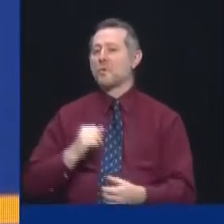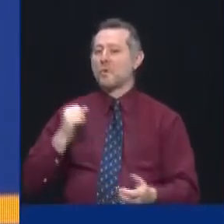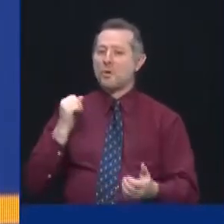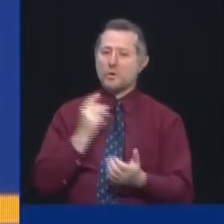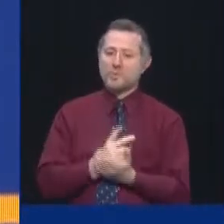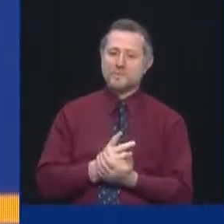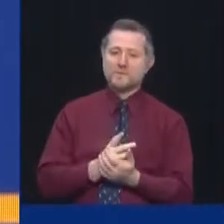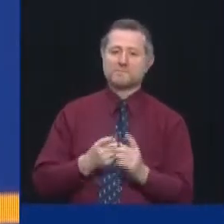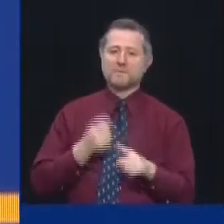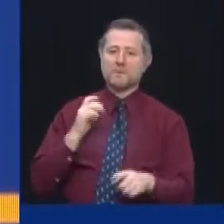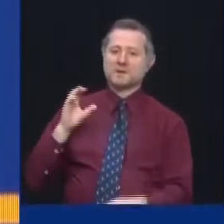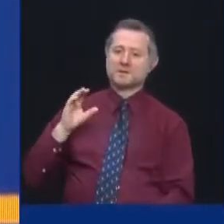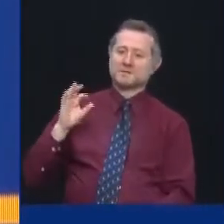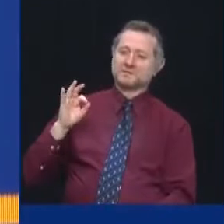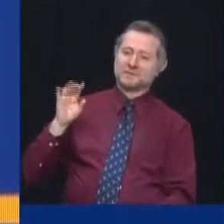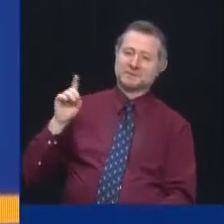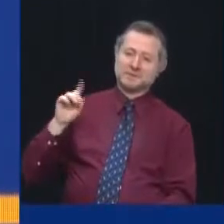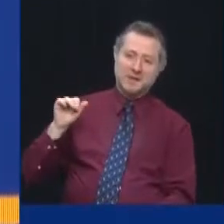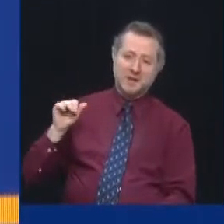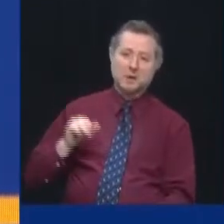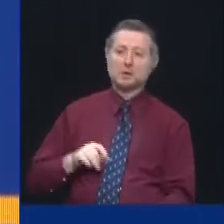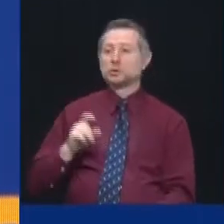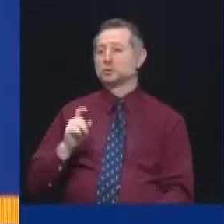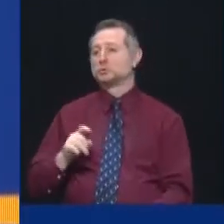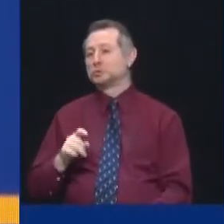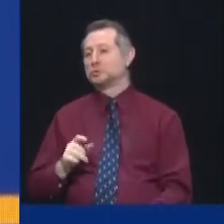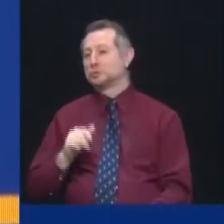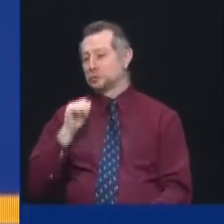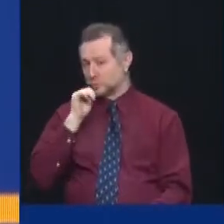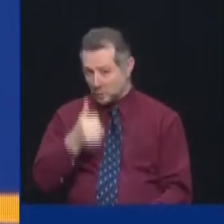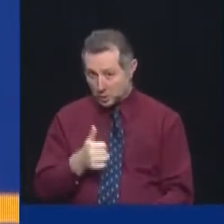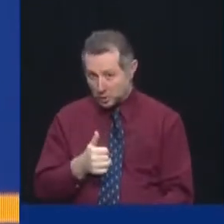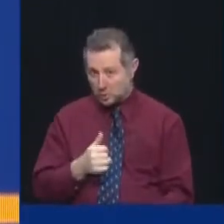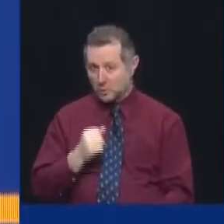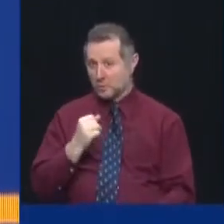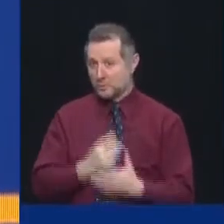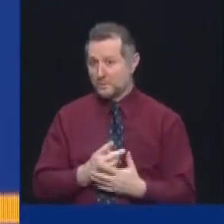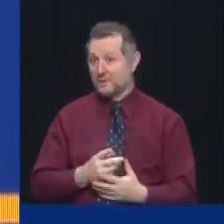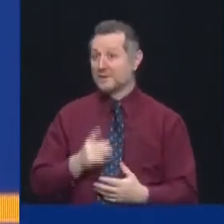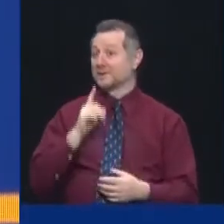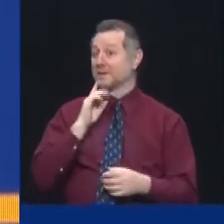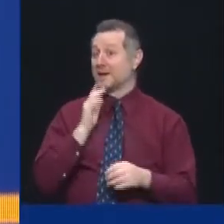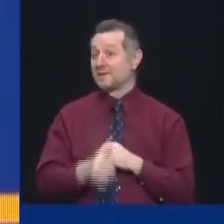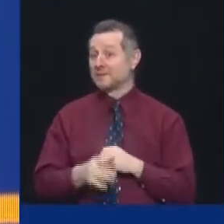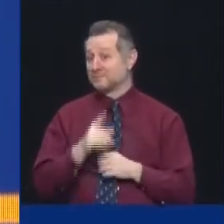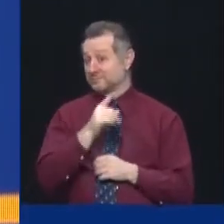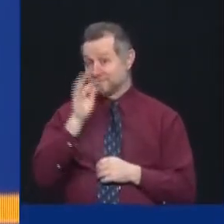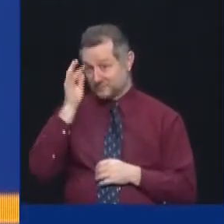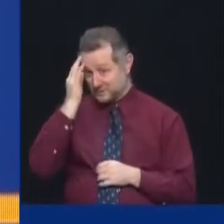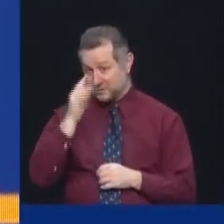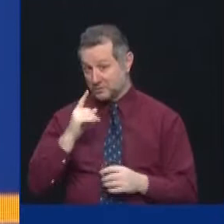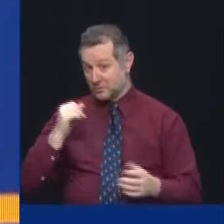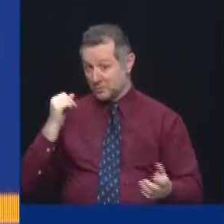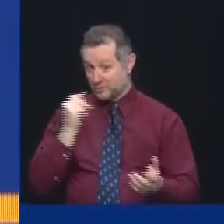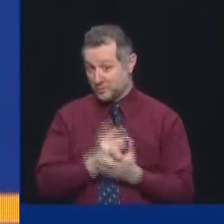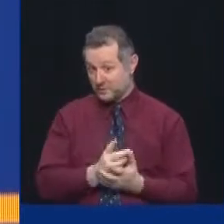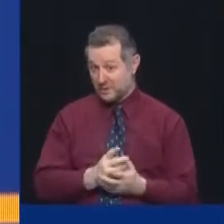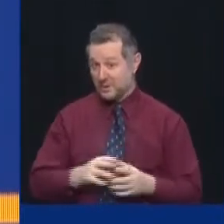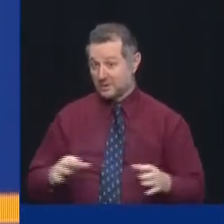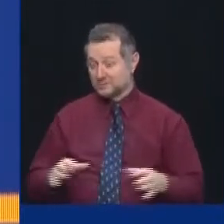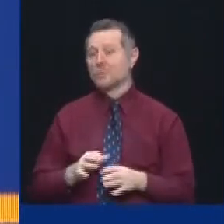to go away. It's going to be what place anticipates the future and builds for